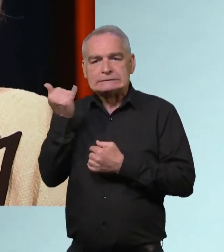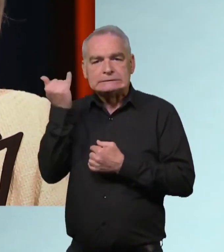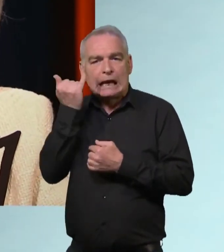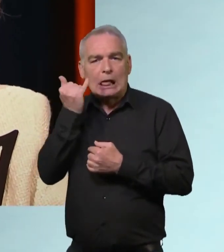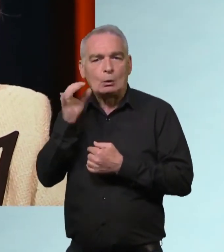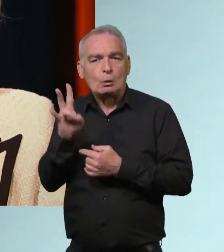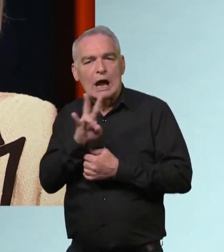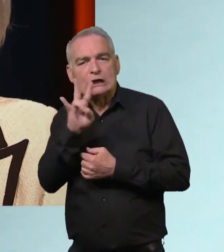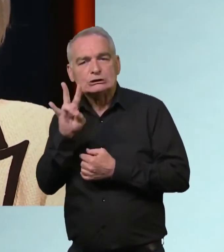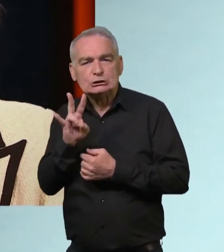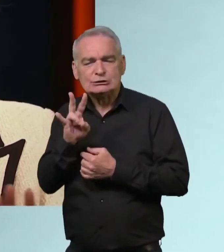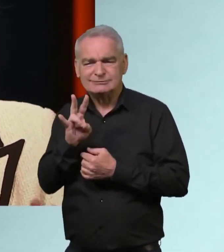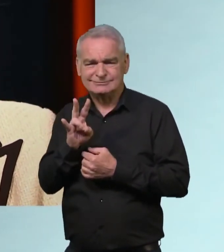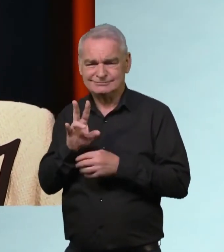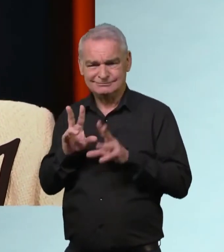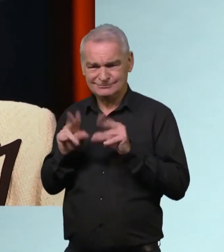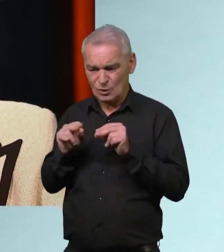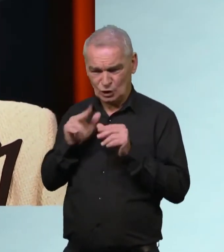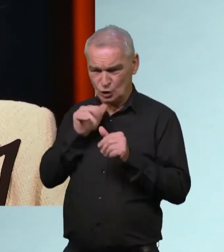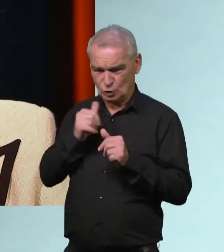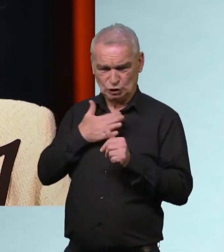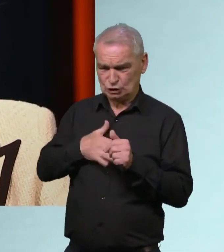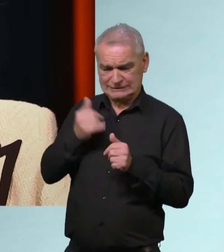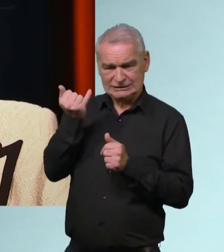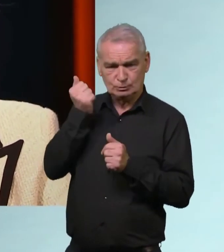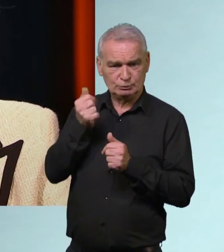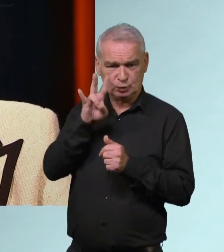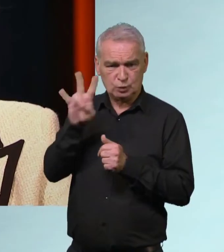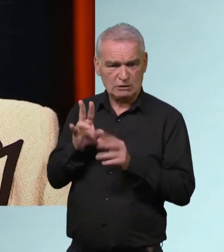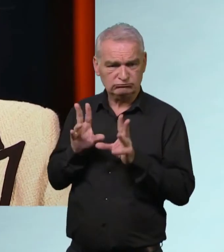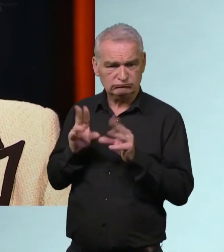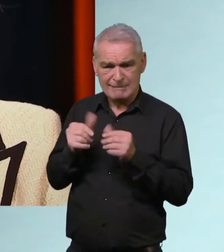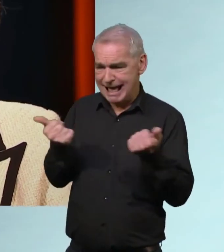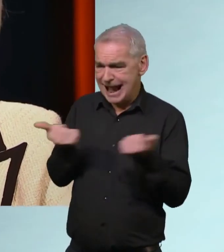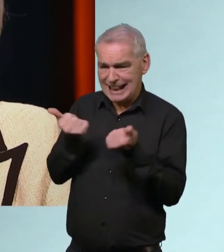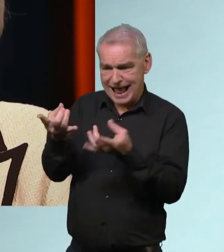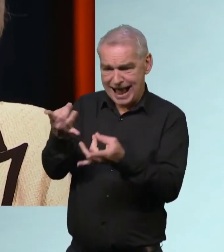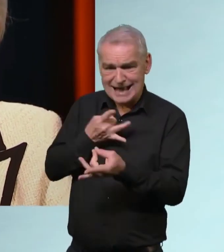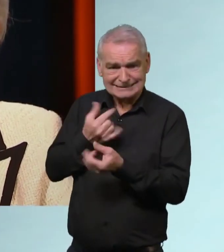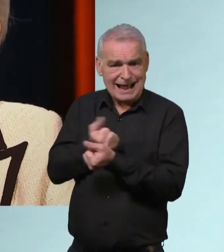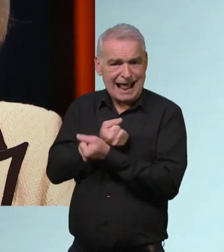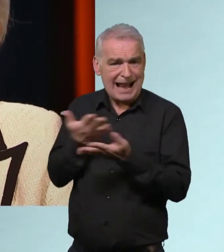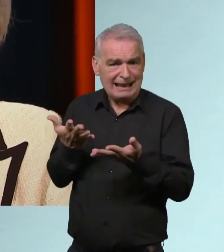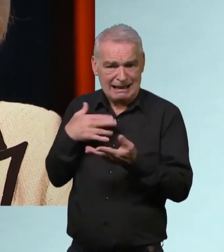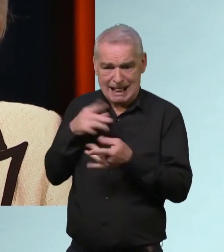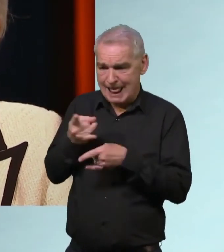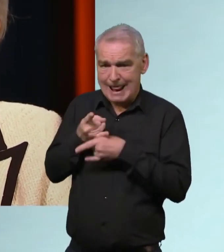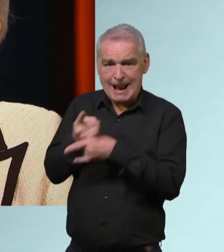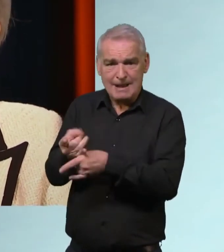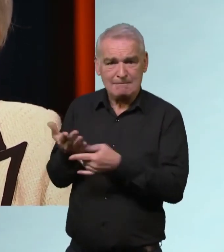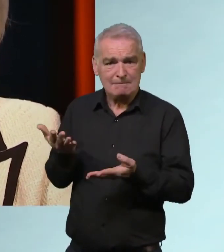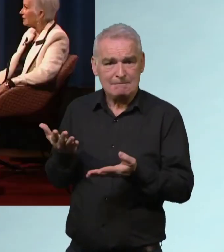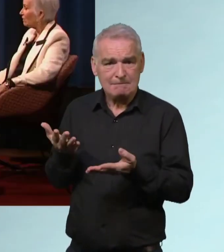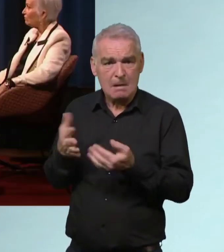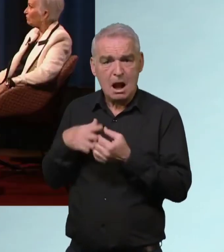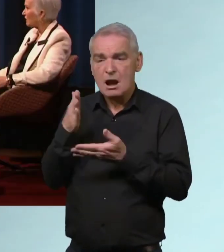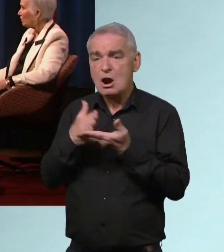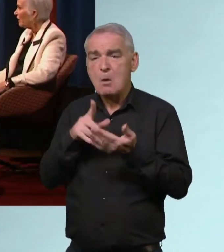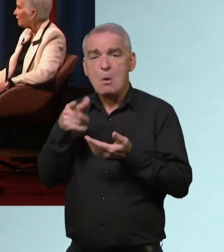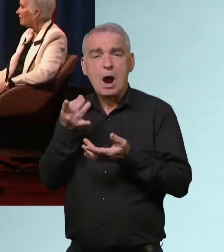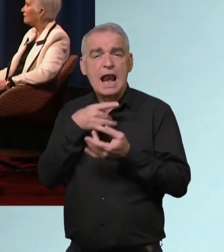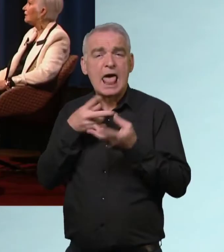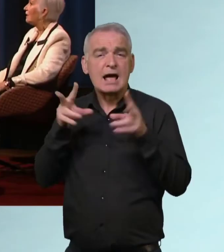this might be a silly question. I go, there's no silly questions. You ask me anything you want and I'll see if I can help you. Yeah. And a lot of them are just saying, well, did they